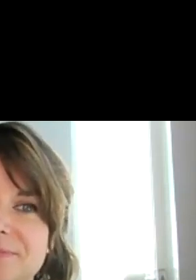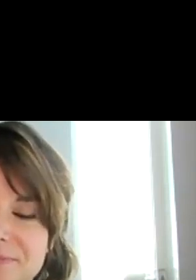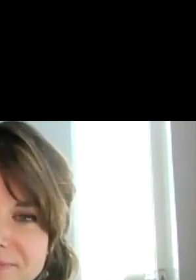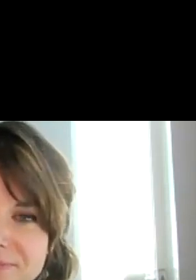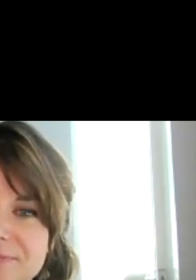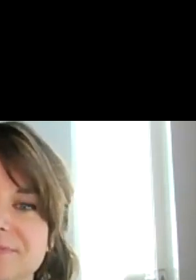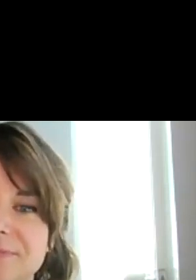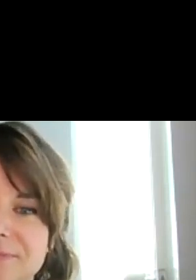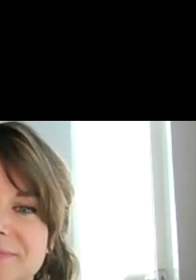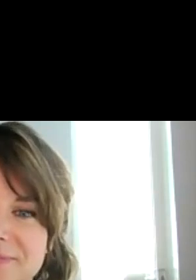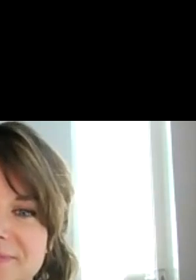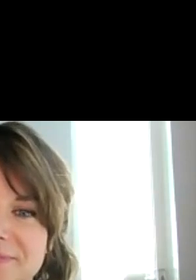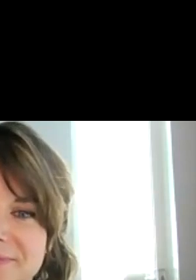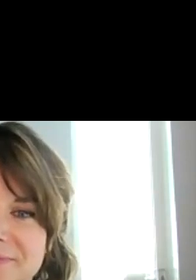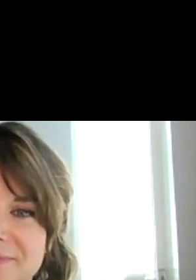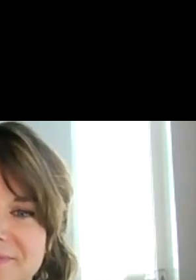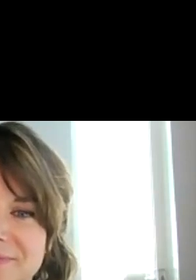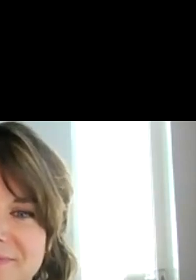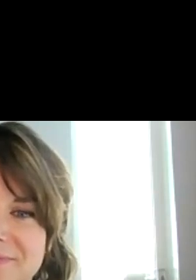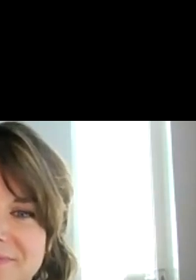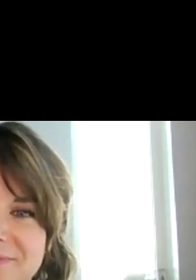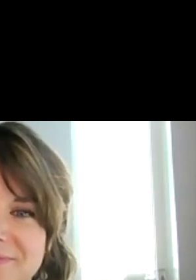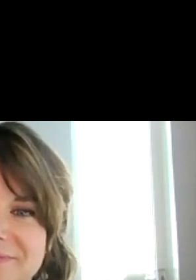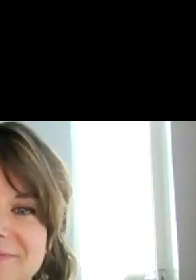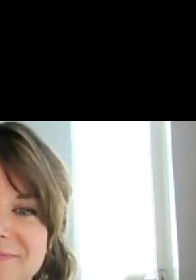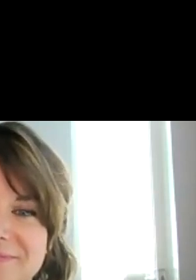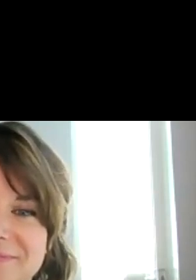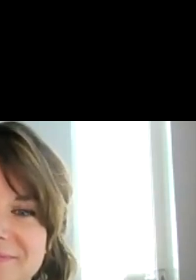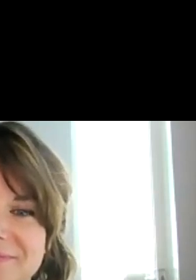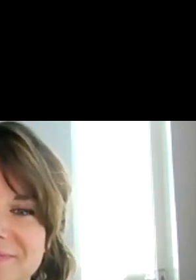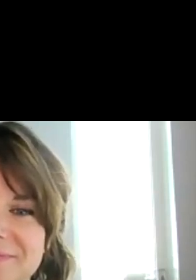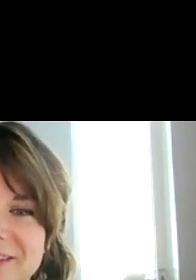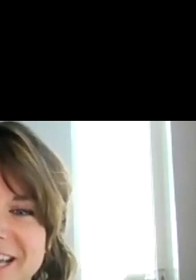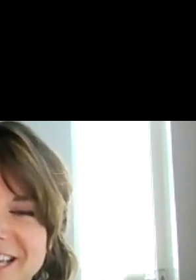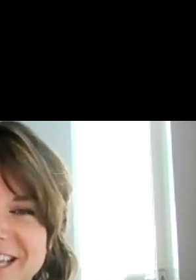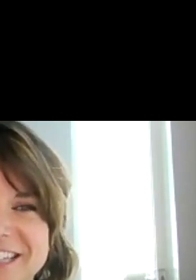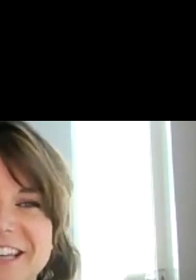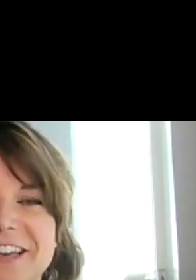guests at Melrose. So like Valerie, I'm very curious as to, how good they taste.